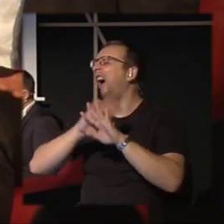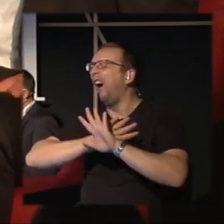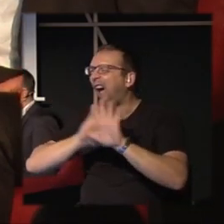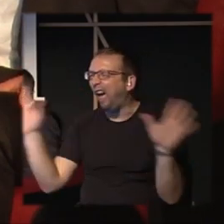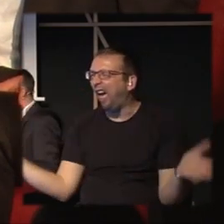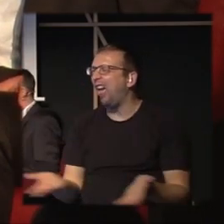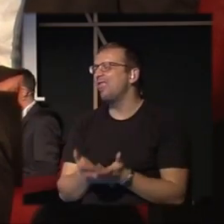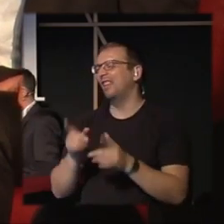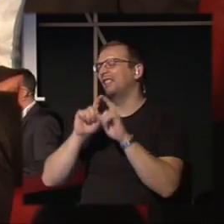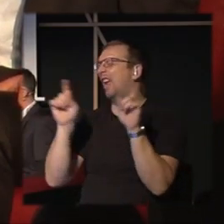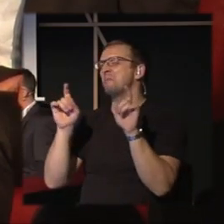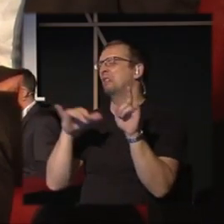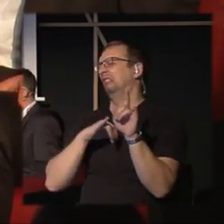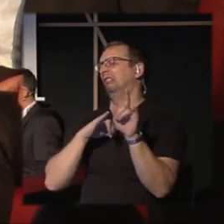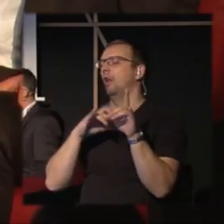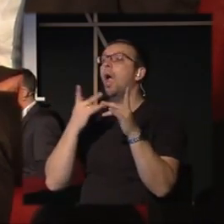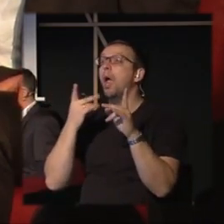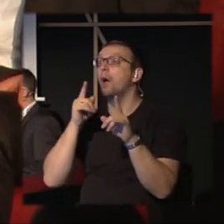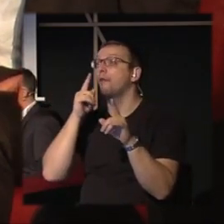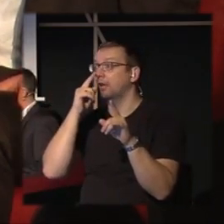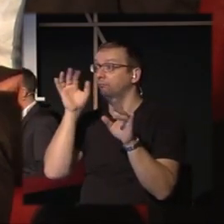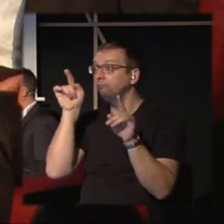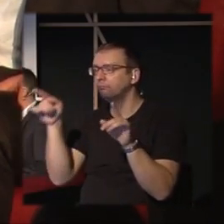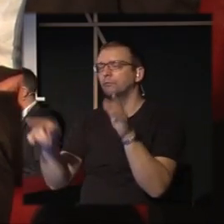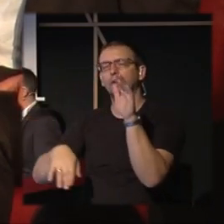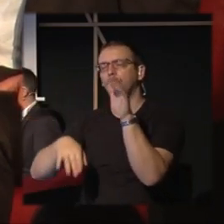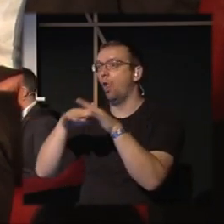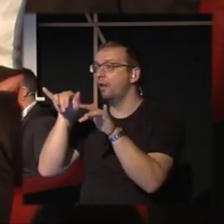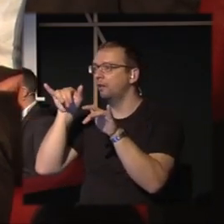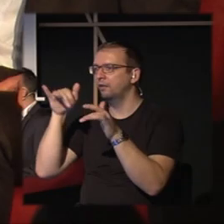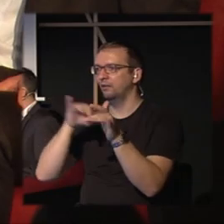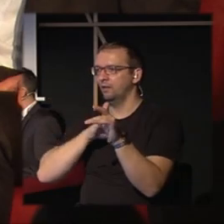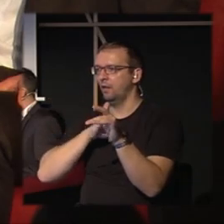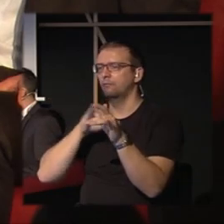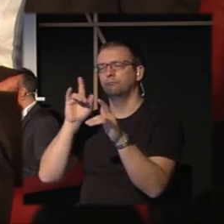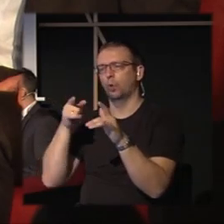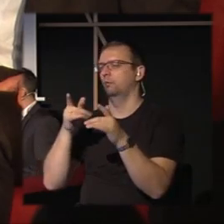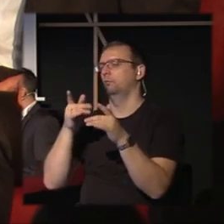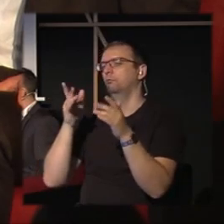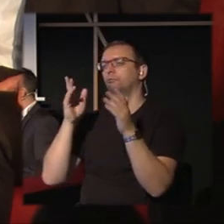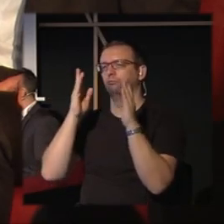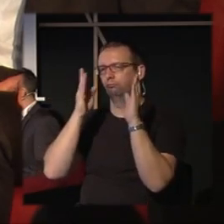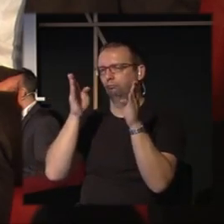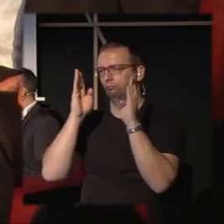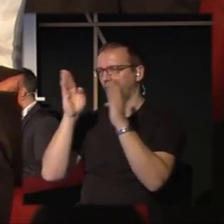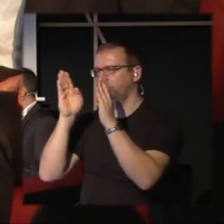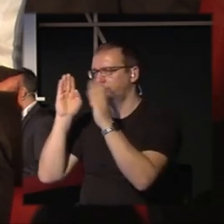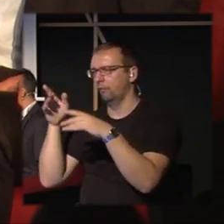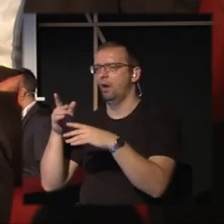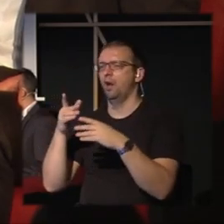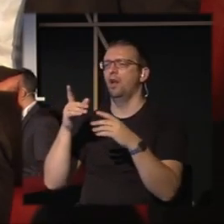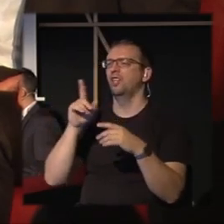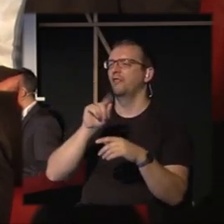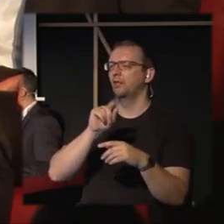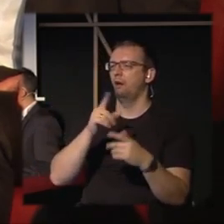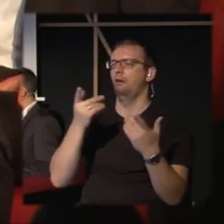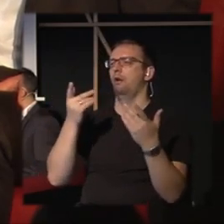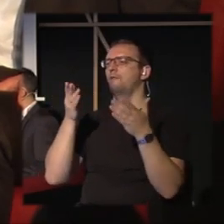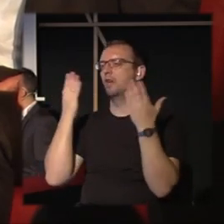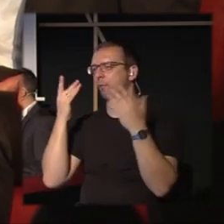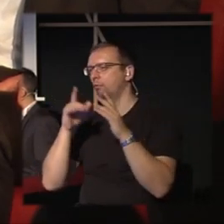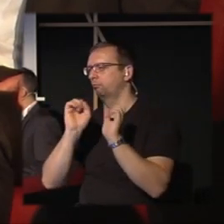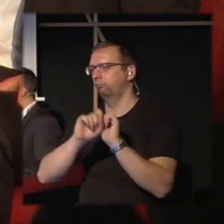we can publish stories we want to share. And the reach is enormous, and there is the